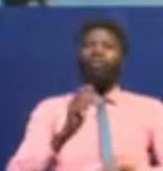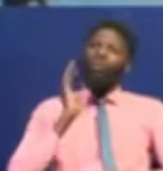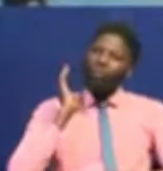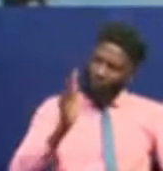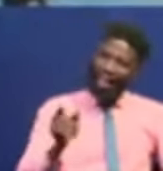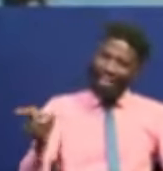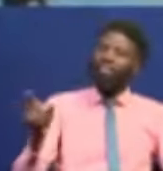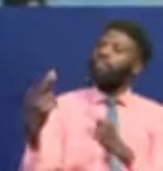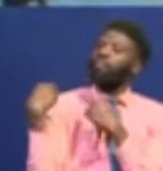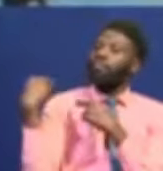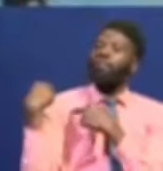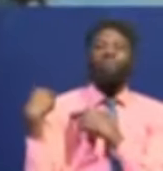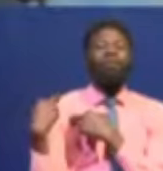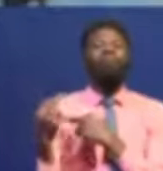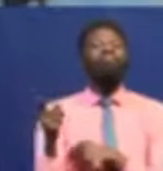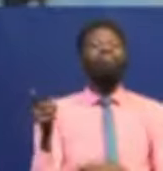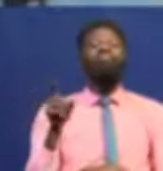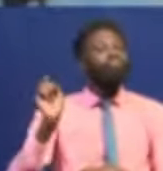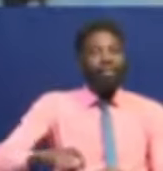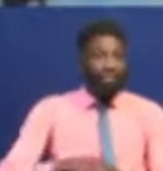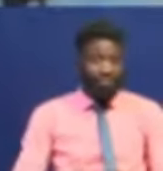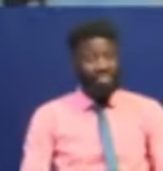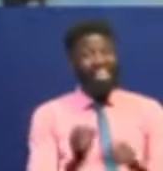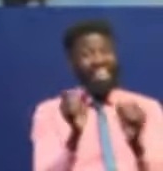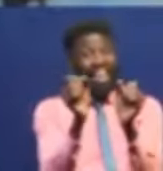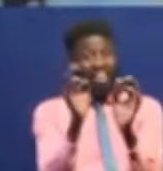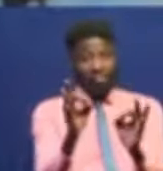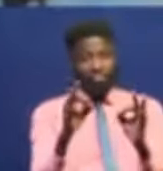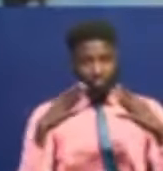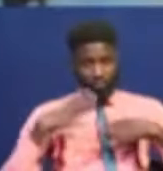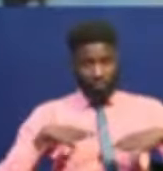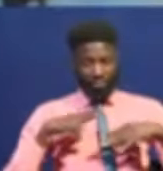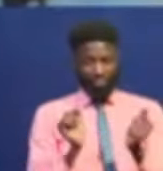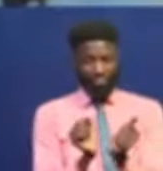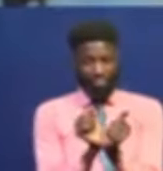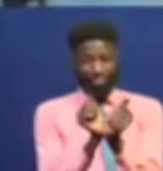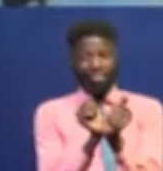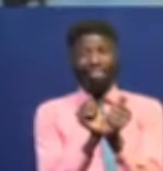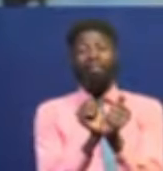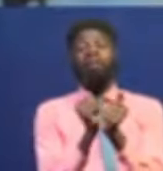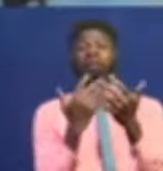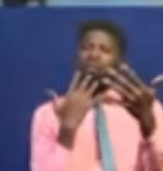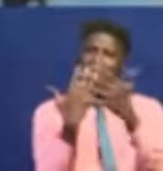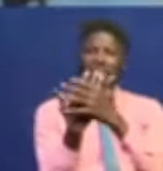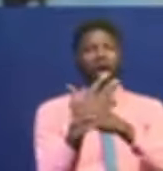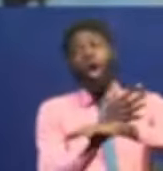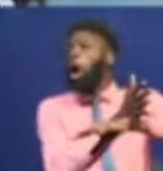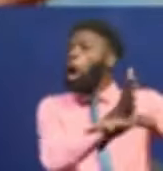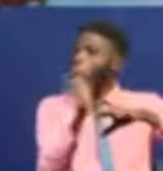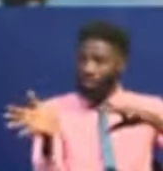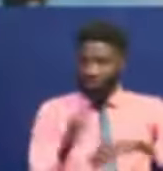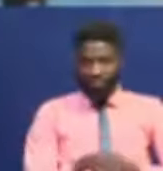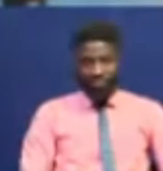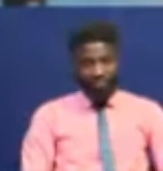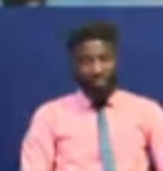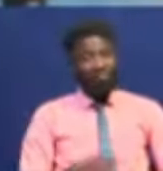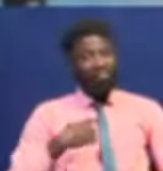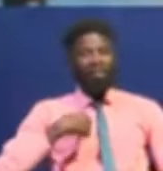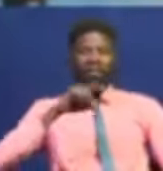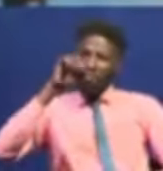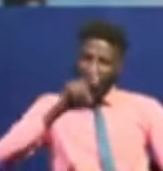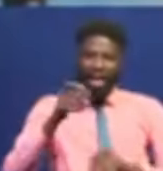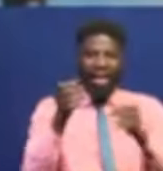Whether it is holding citizens beyond the stipulated time, but I must be